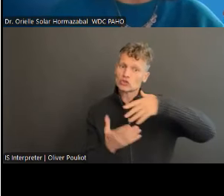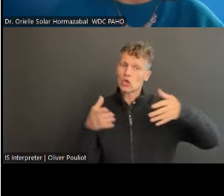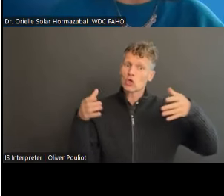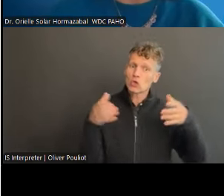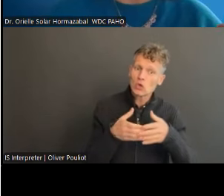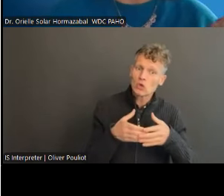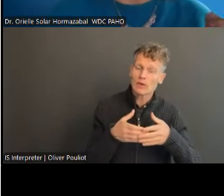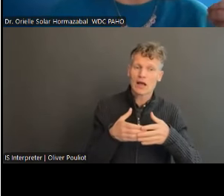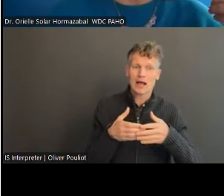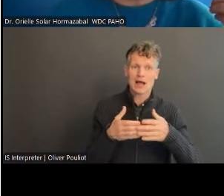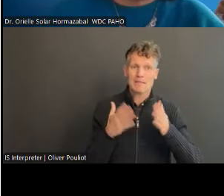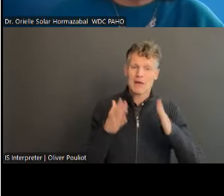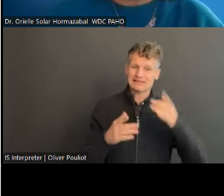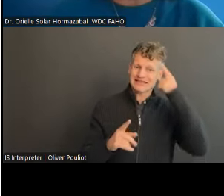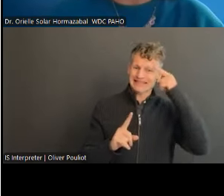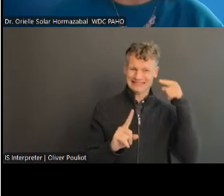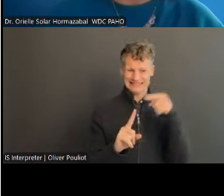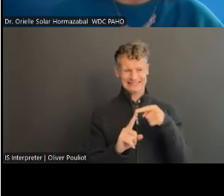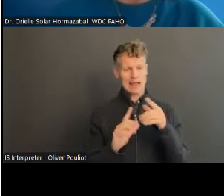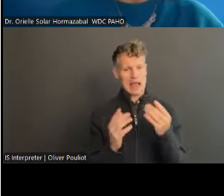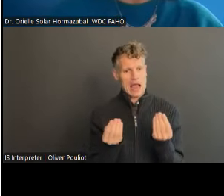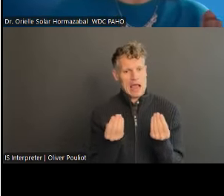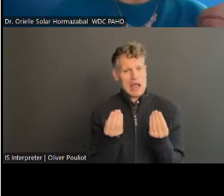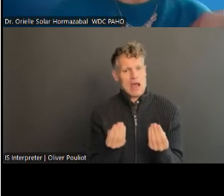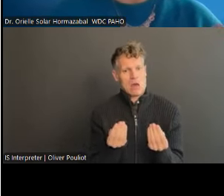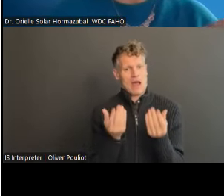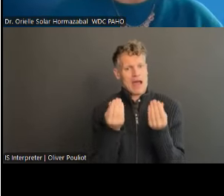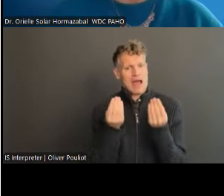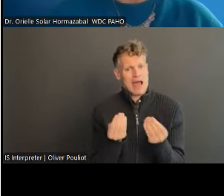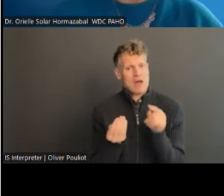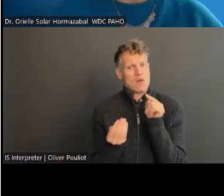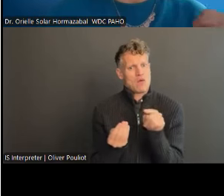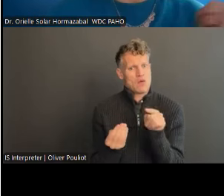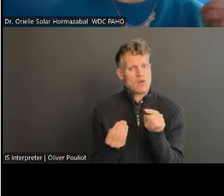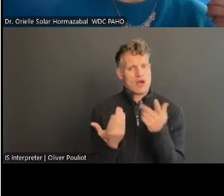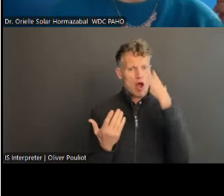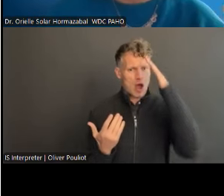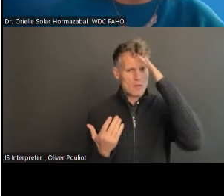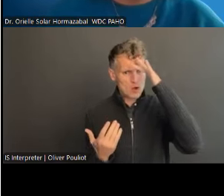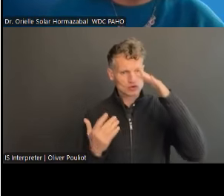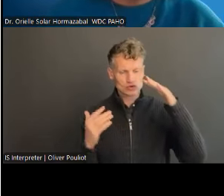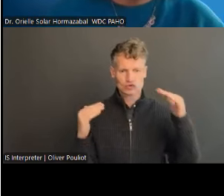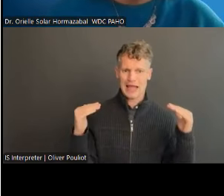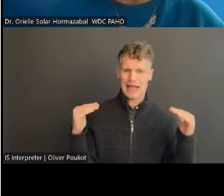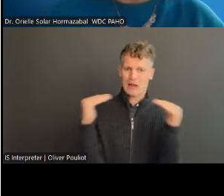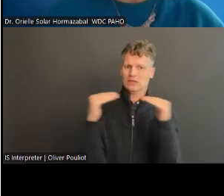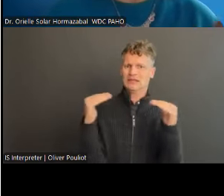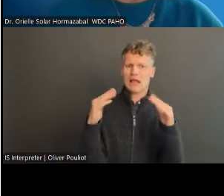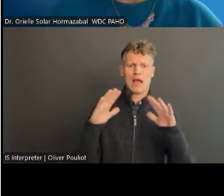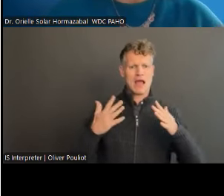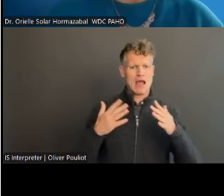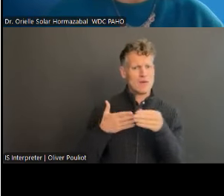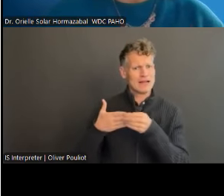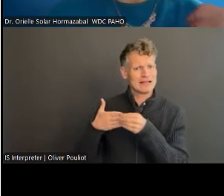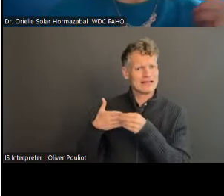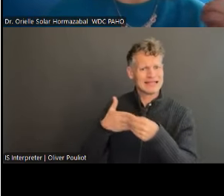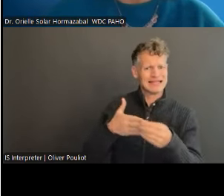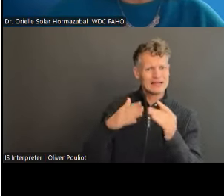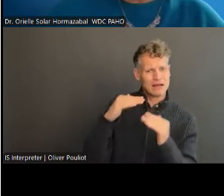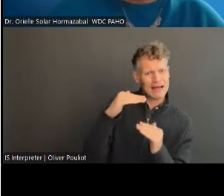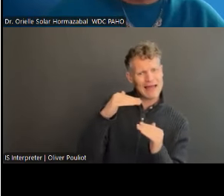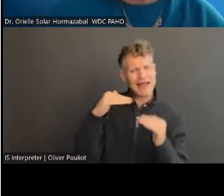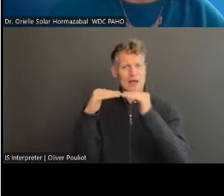on how this equity approach will lead to equity. It shouldn't be just aspirational.